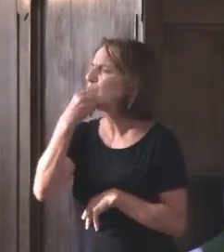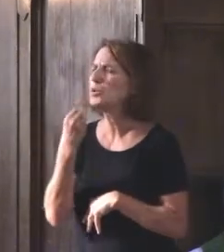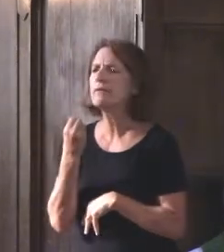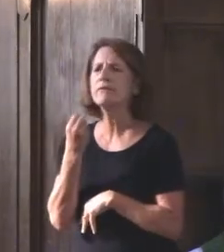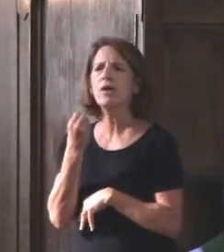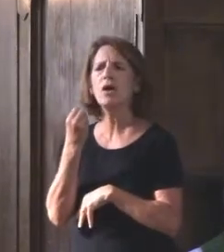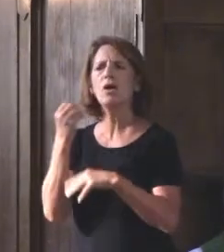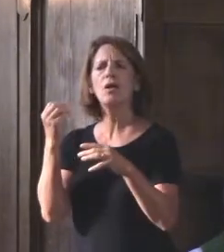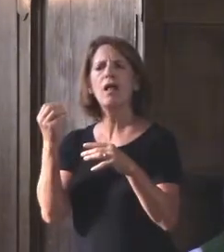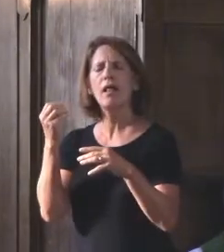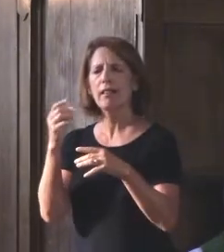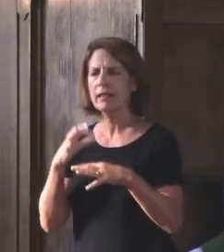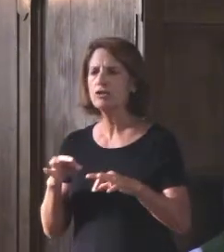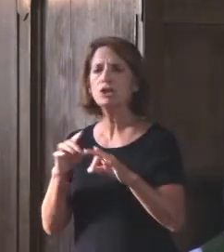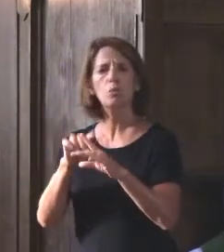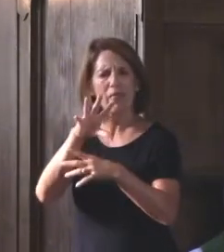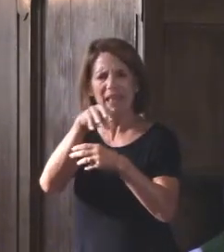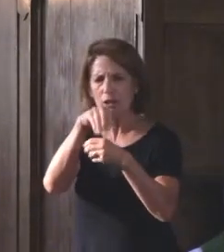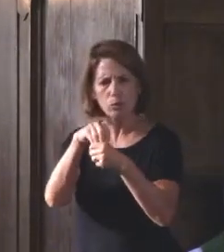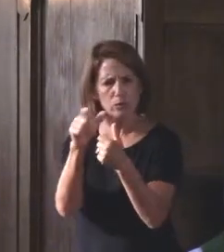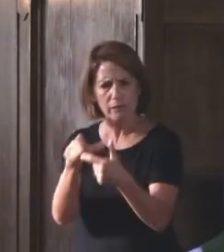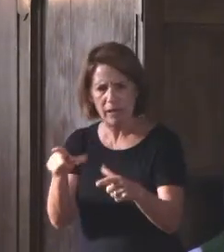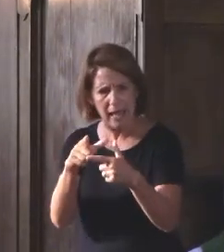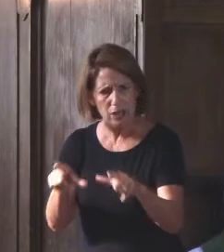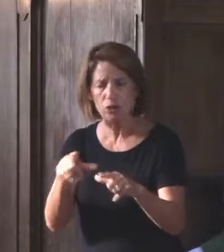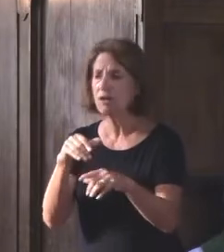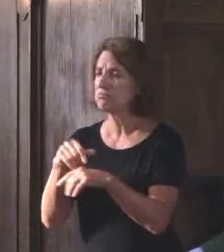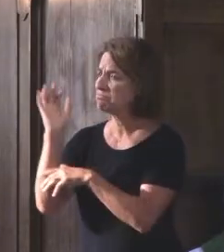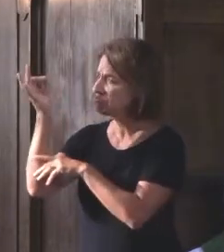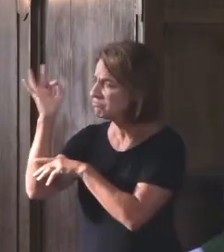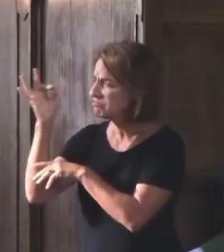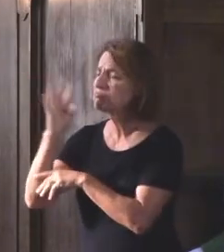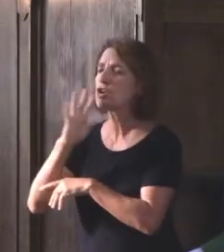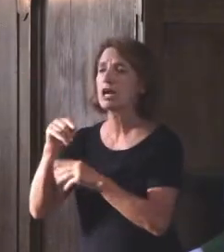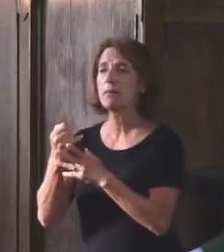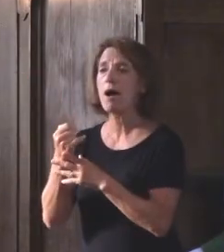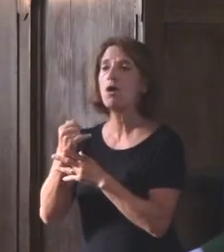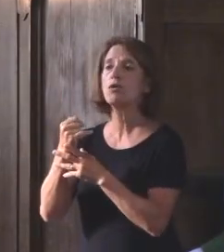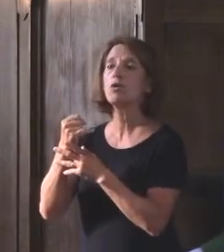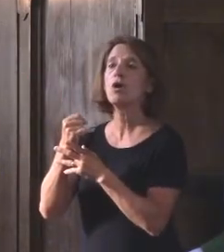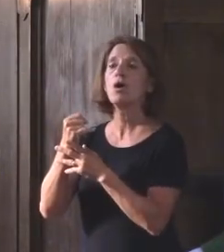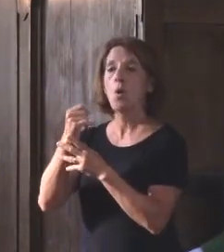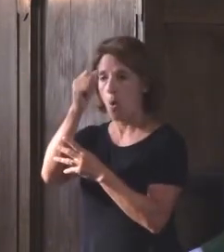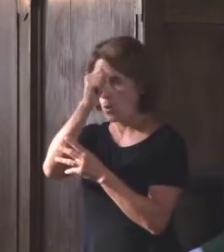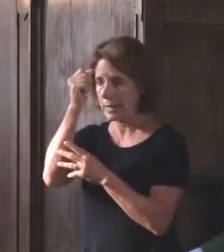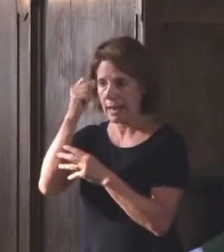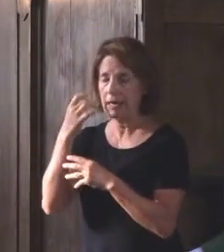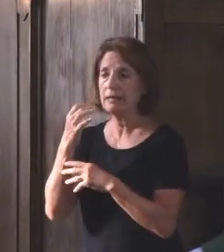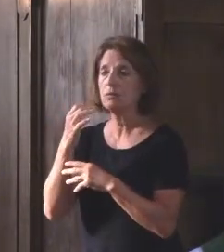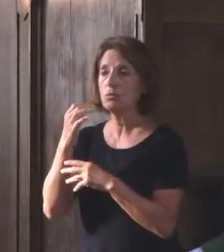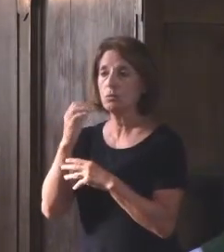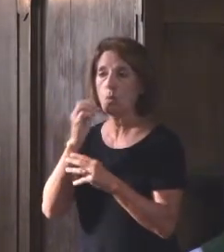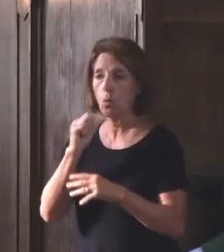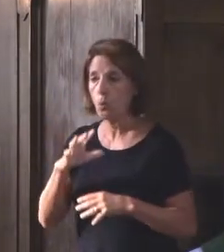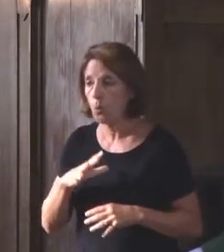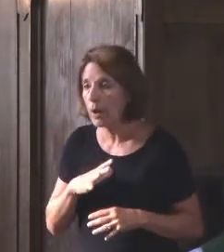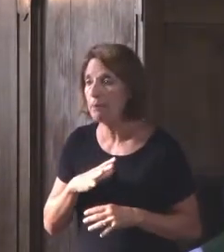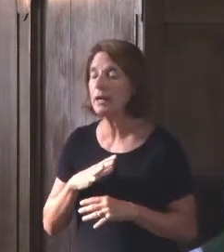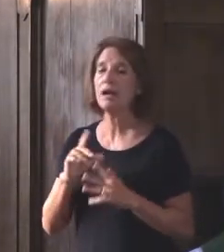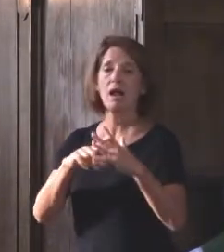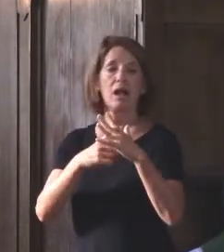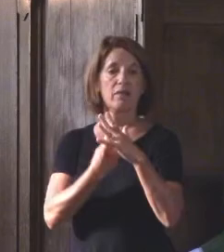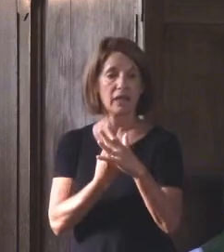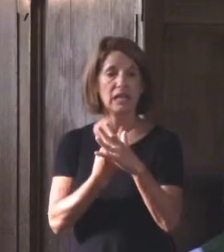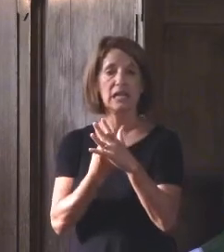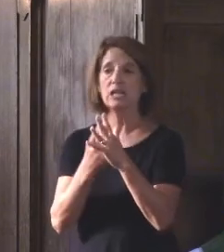like we have here. In their sermons, they call for the ordination of women. They open and close every liturgy with prayers that acknowledge